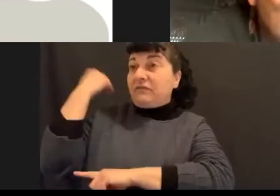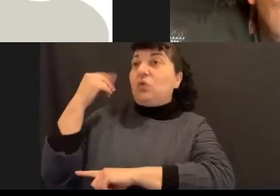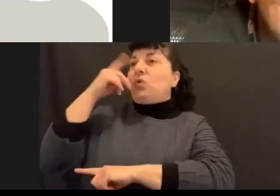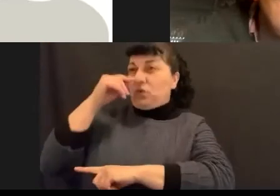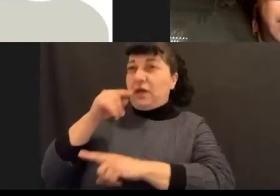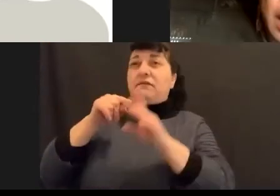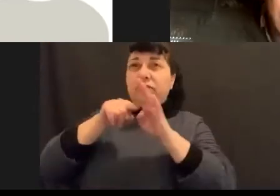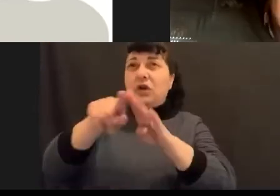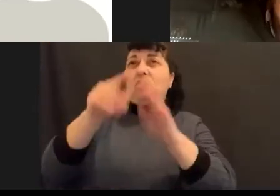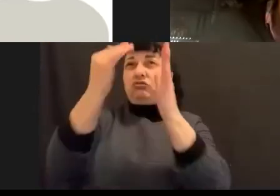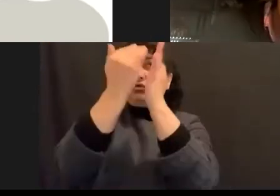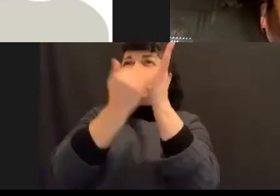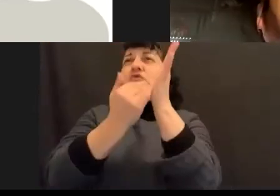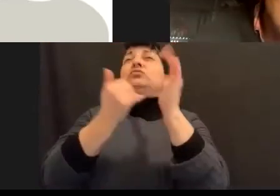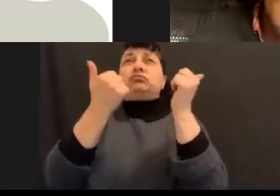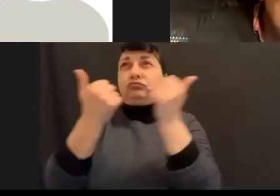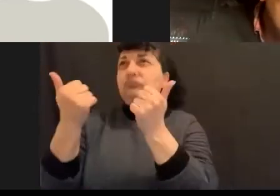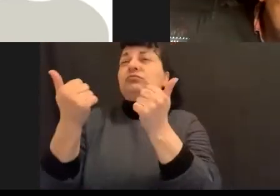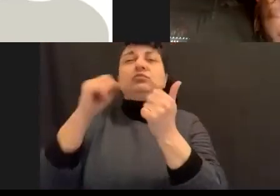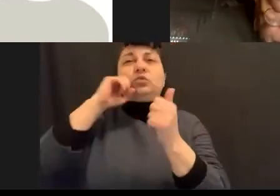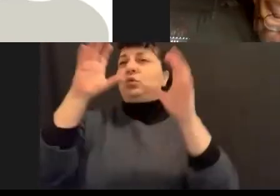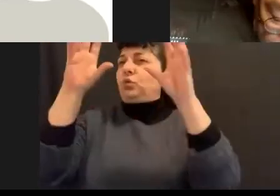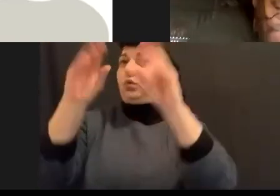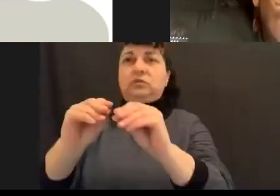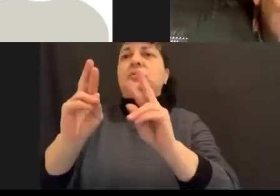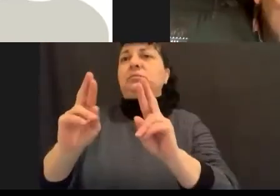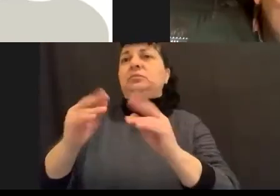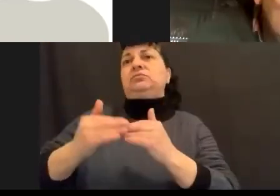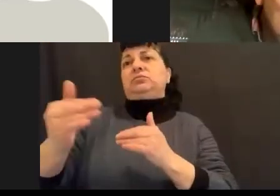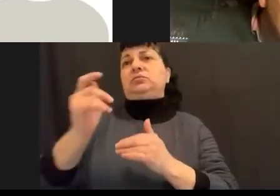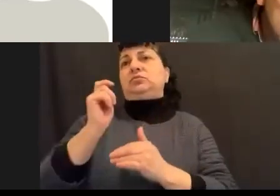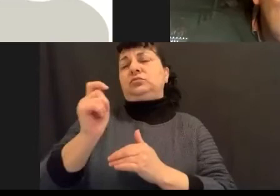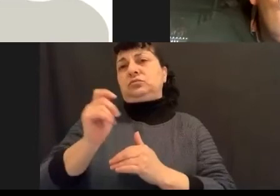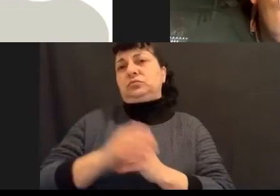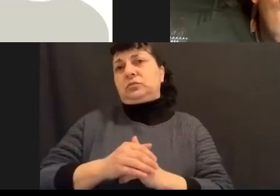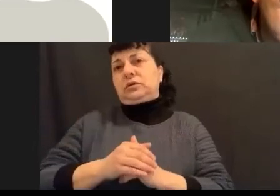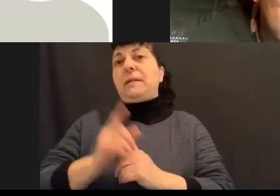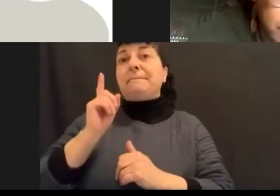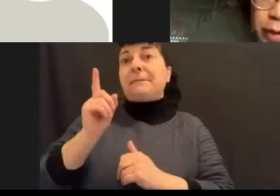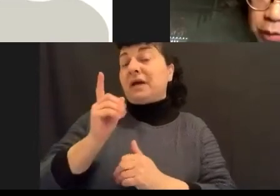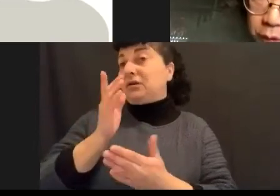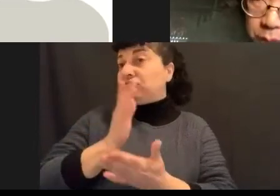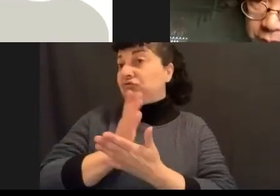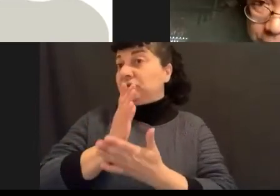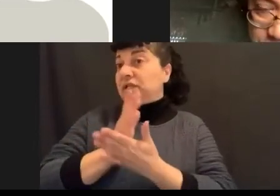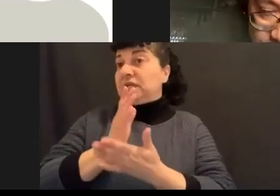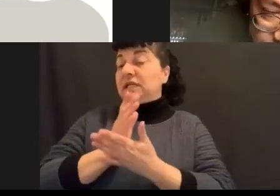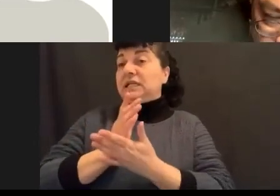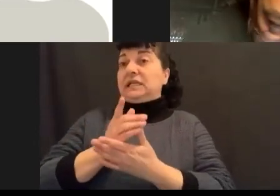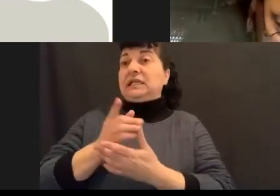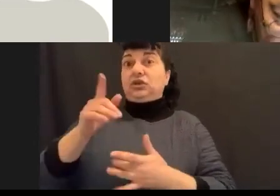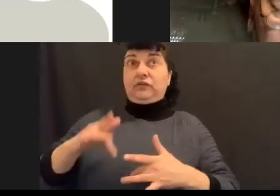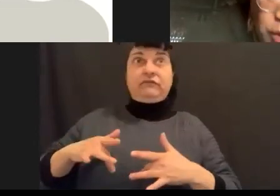current situation. So these restrictions include making sure that, in particular, we get tested as soon as possible if any of us